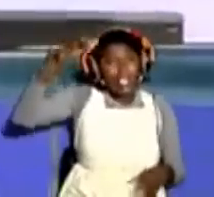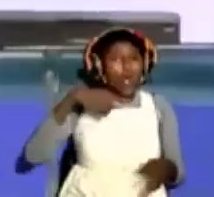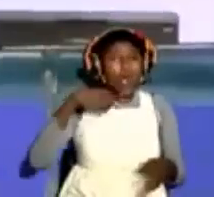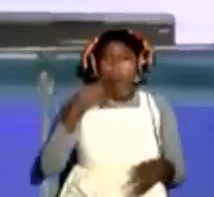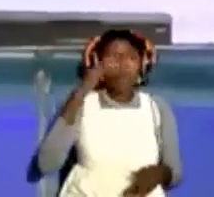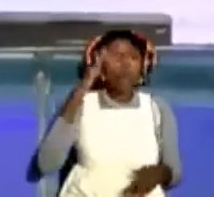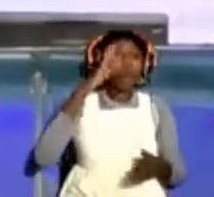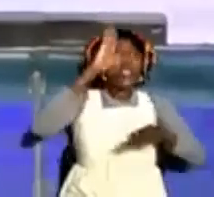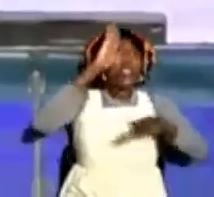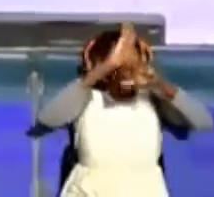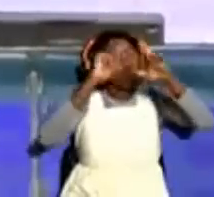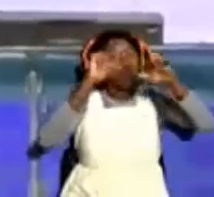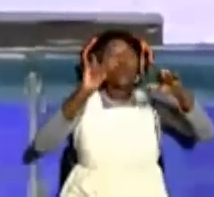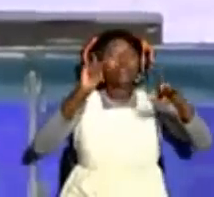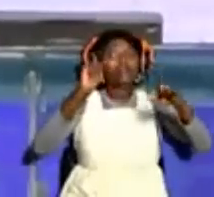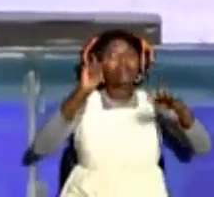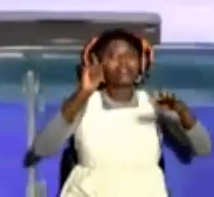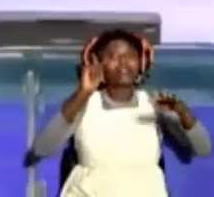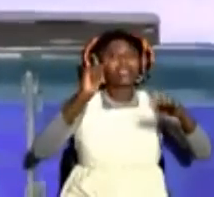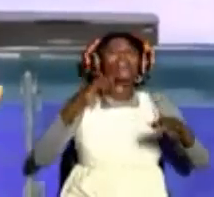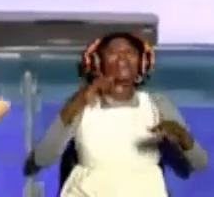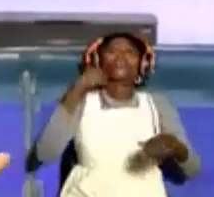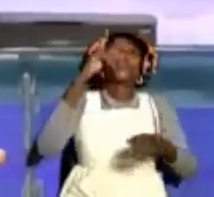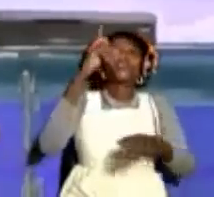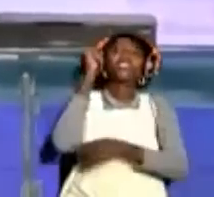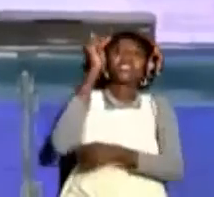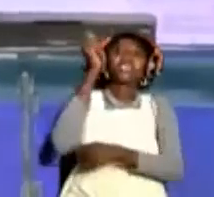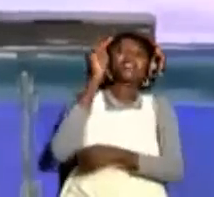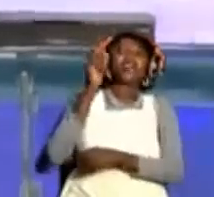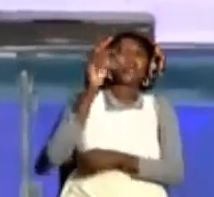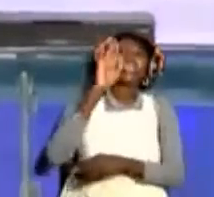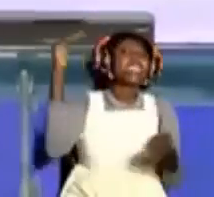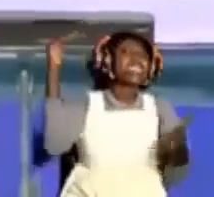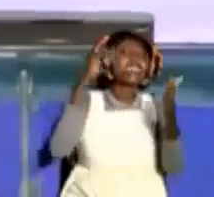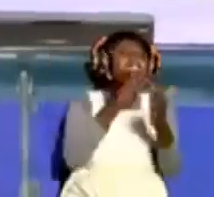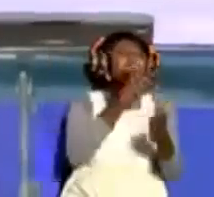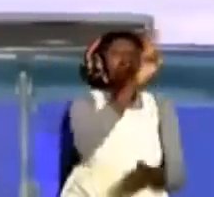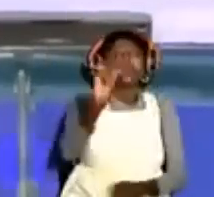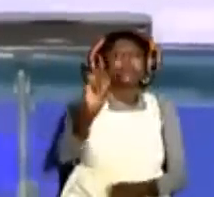who we call God to testify against them